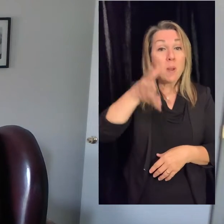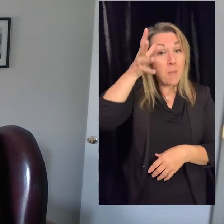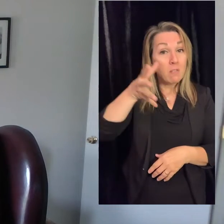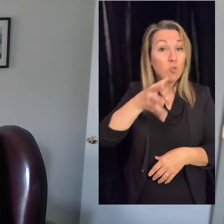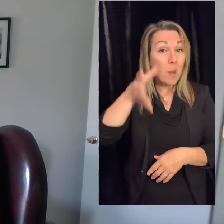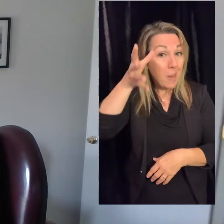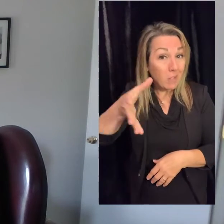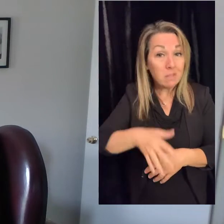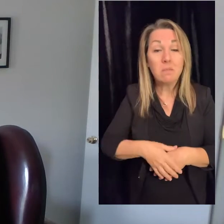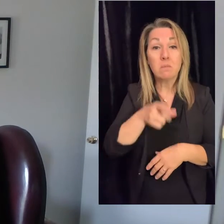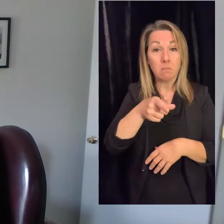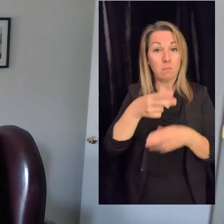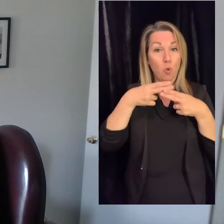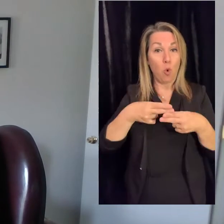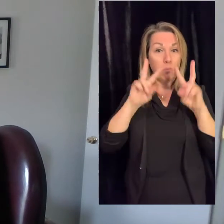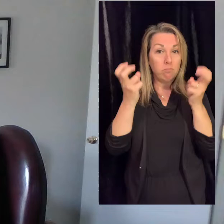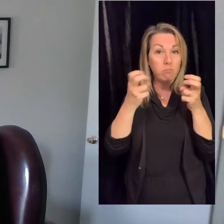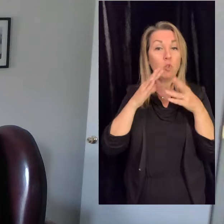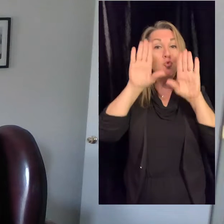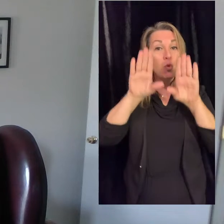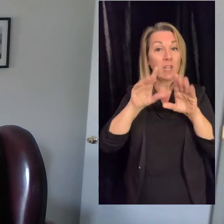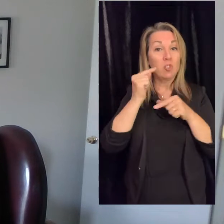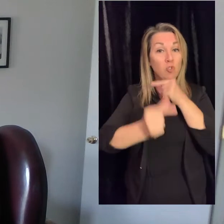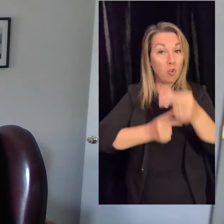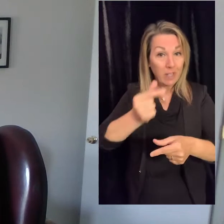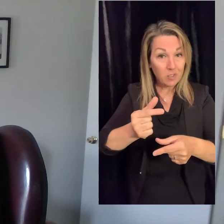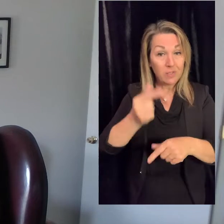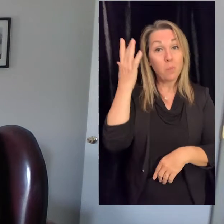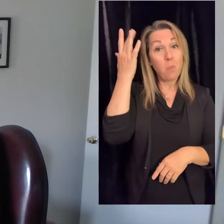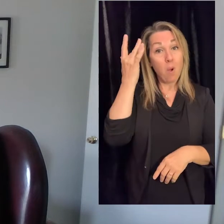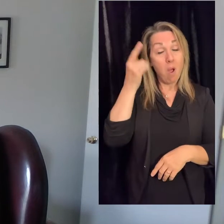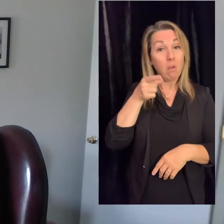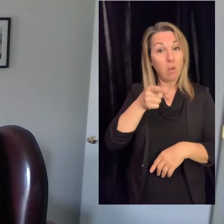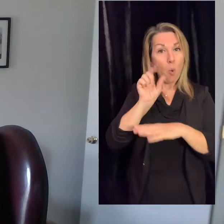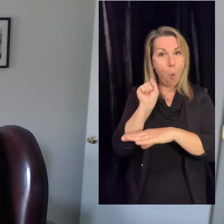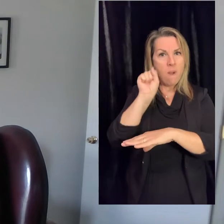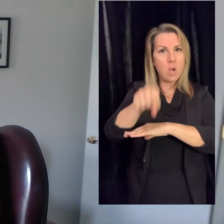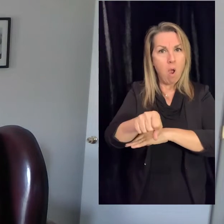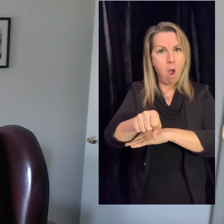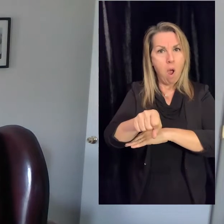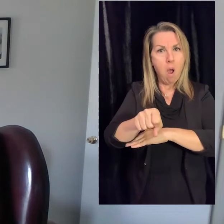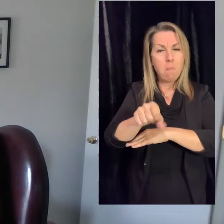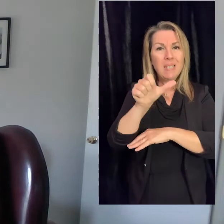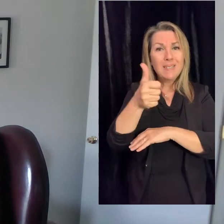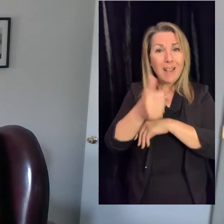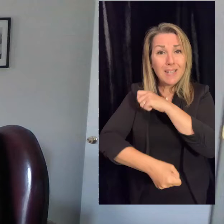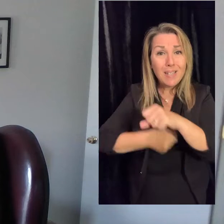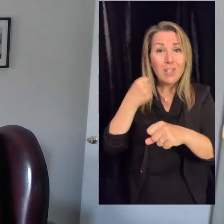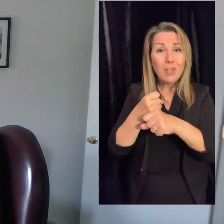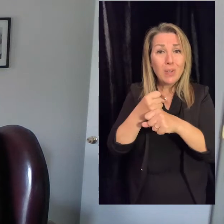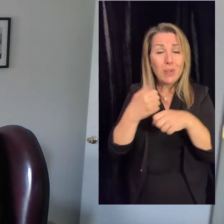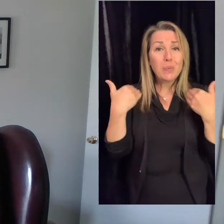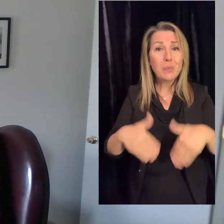great-grandparents. They're called the greatest generation because what they did was overcome a decade